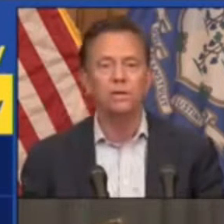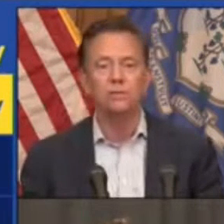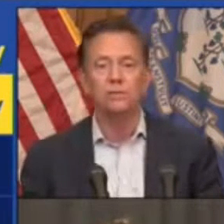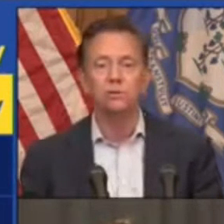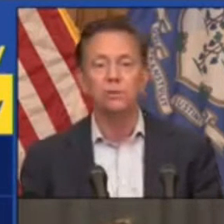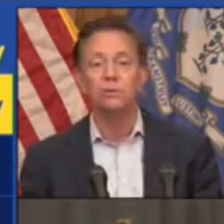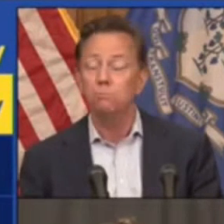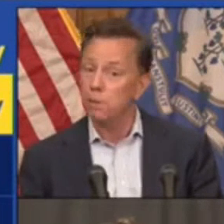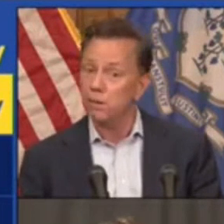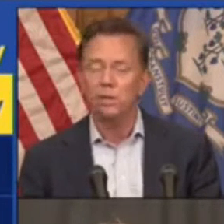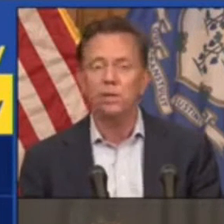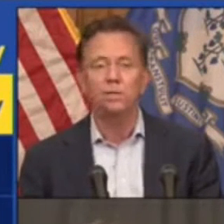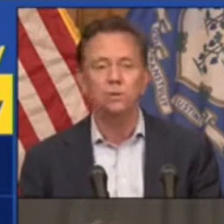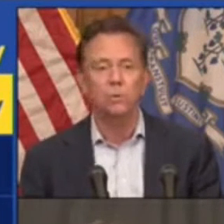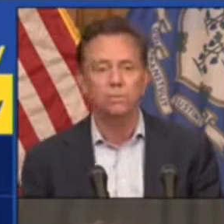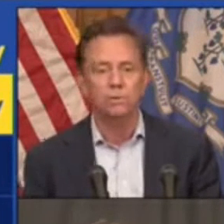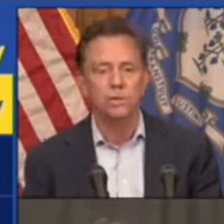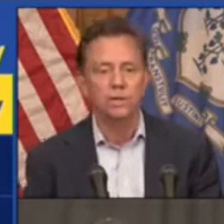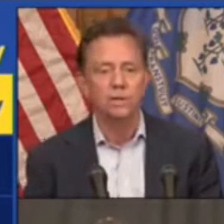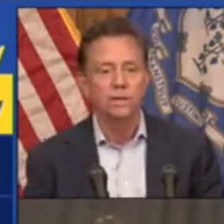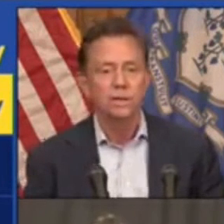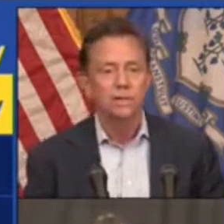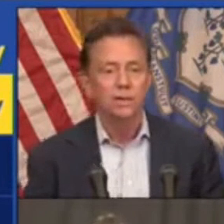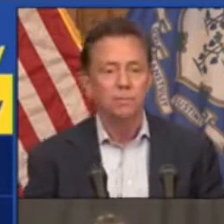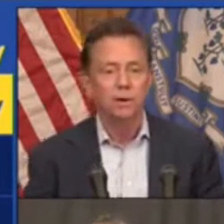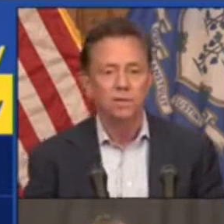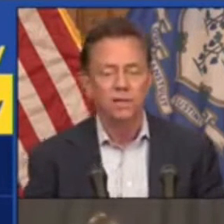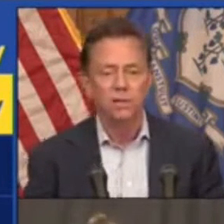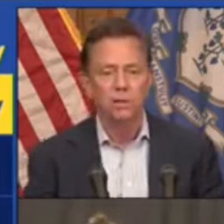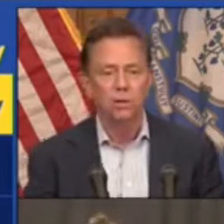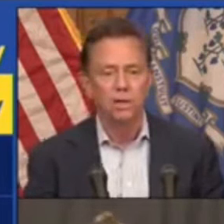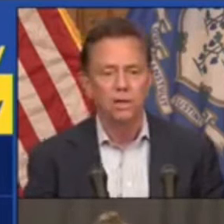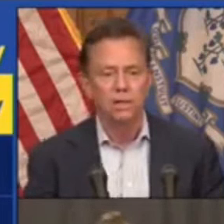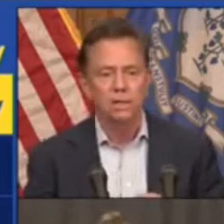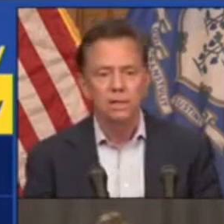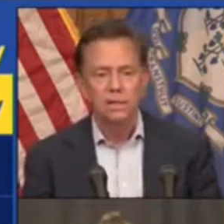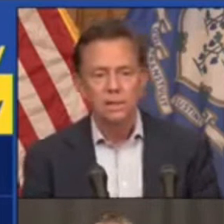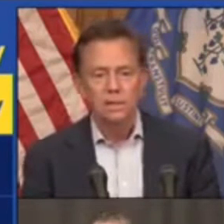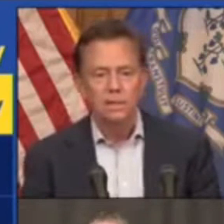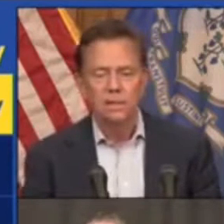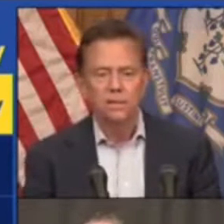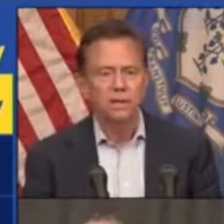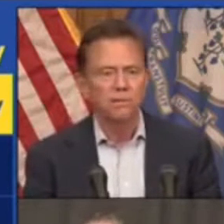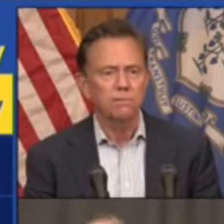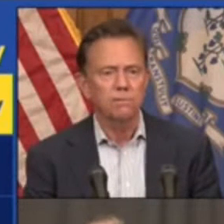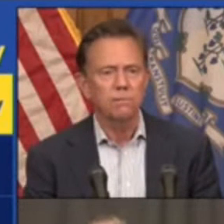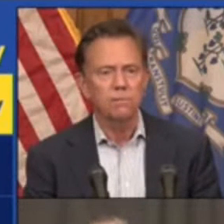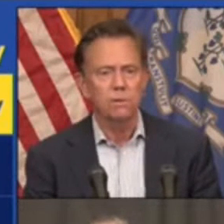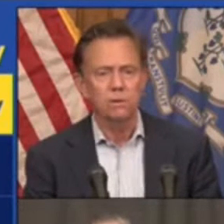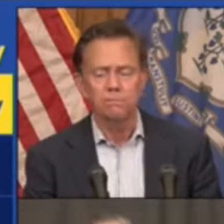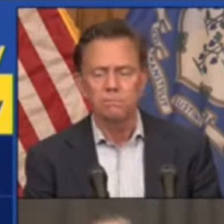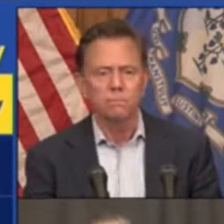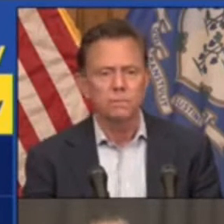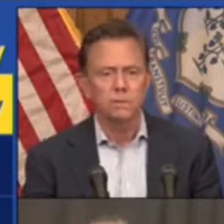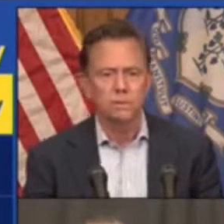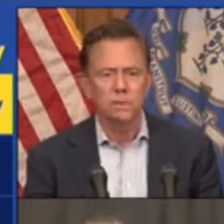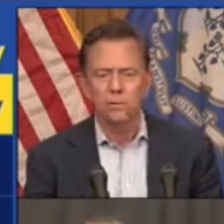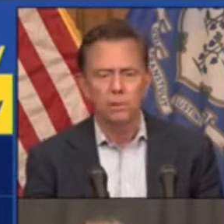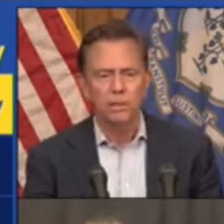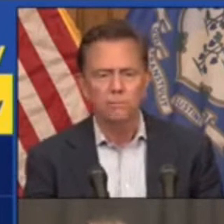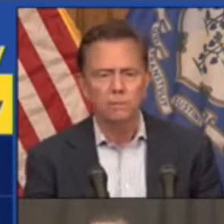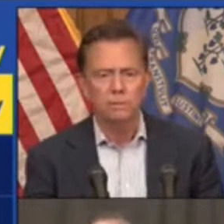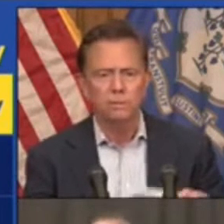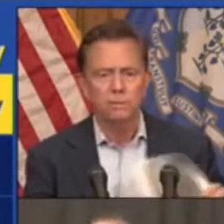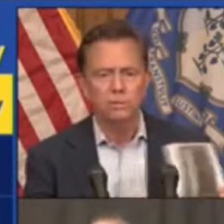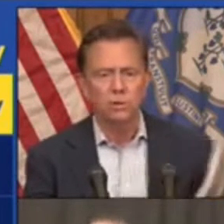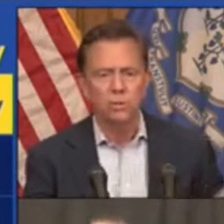0.009953, so it's barely under 1%. Number I've tended to look at. And the death are lingering,